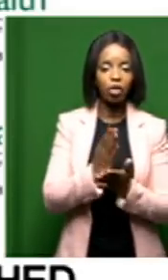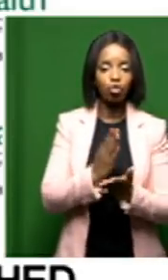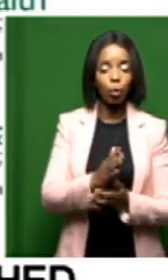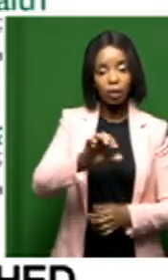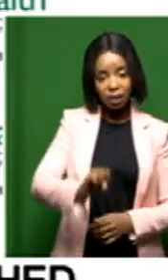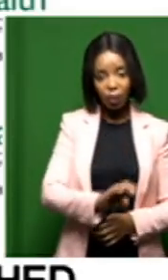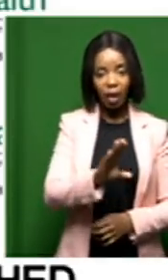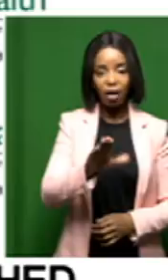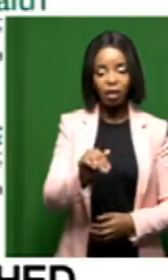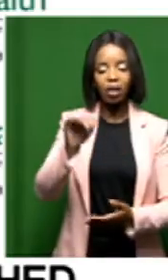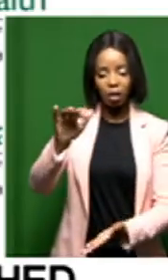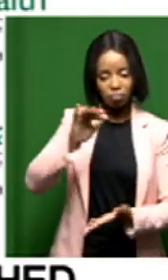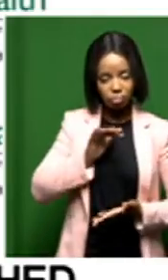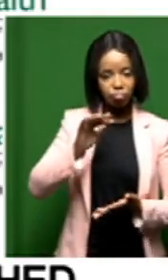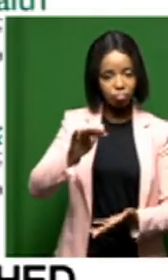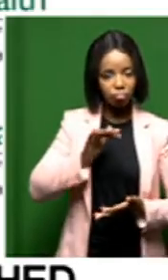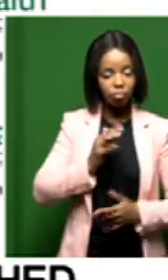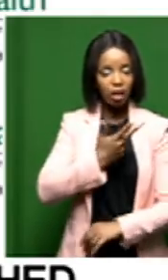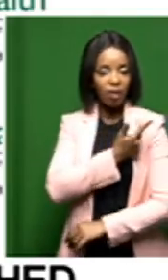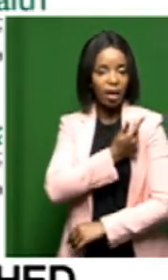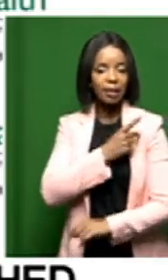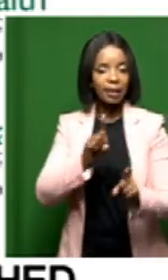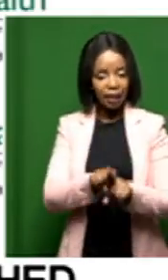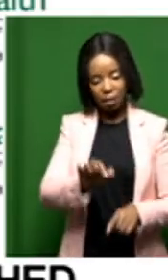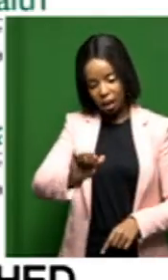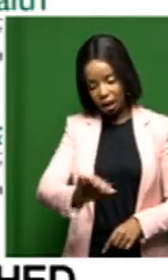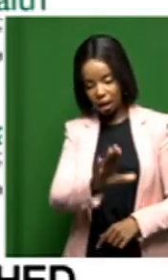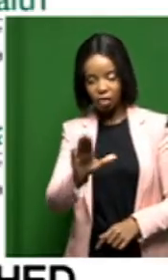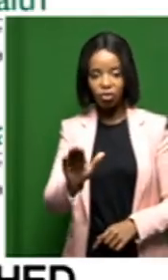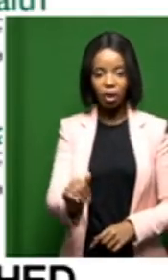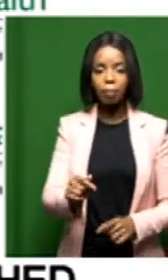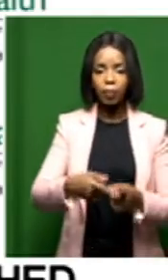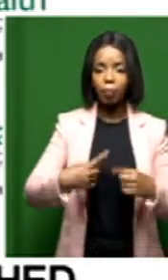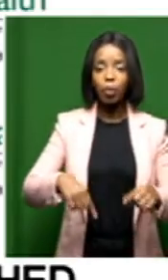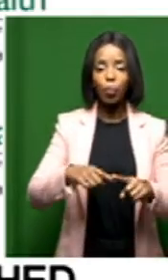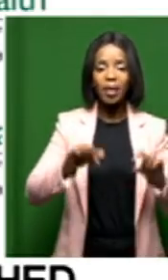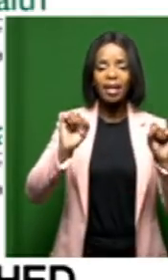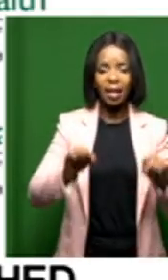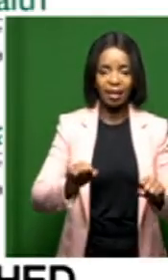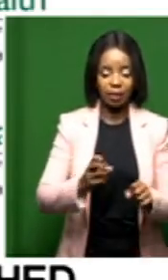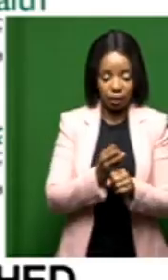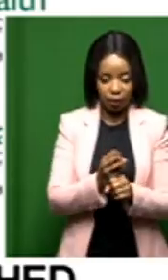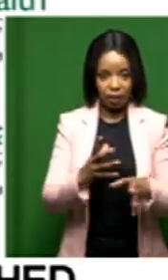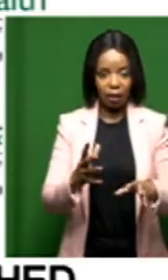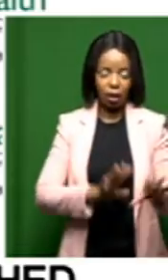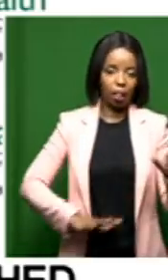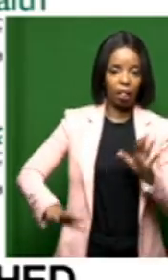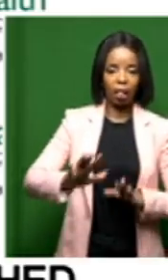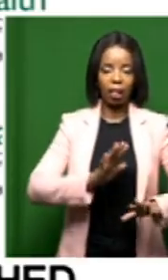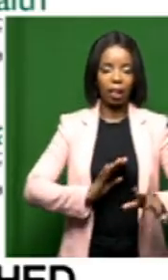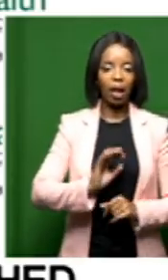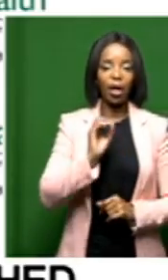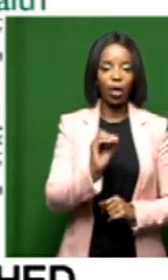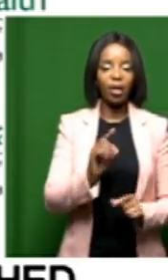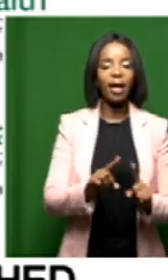Africa, but also to the continent, we were able, you know, granted that we struggled in the beginning, but ultimately